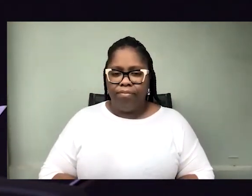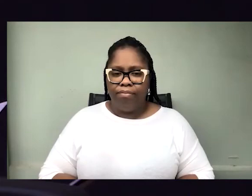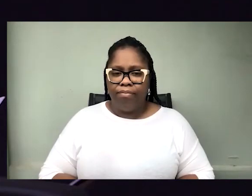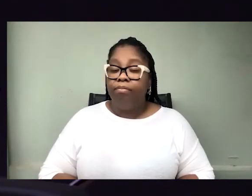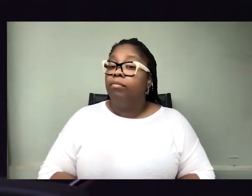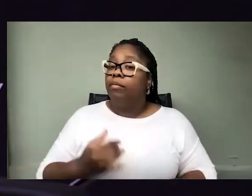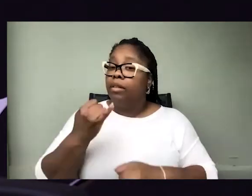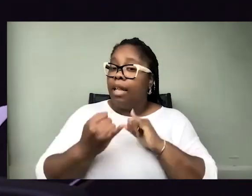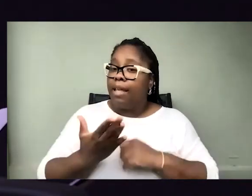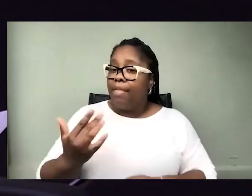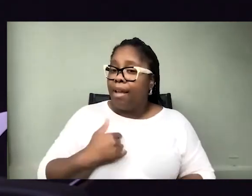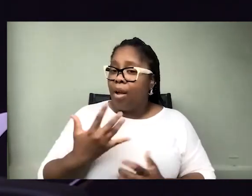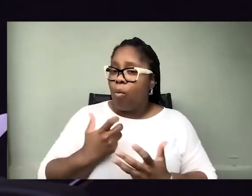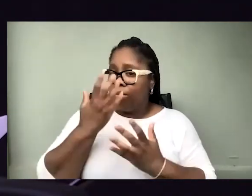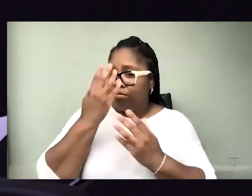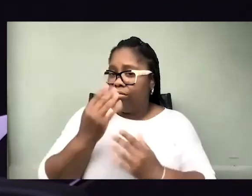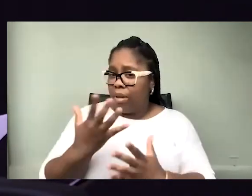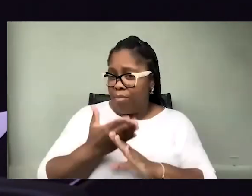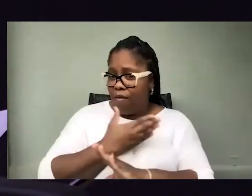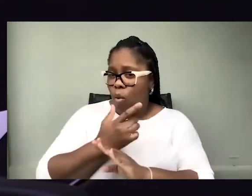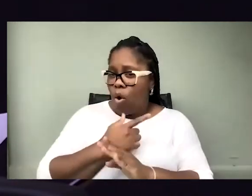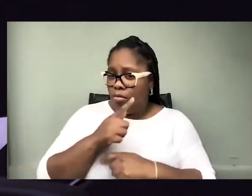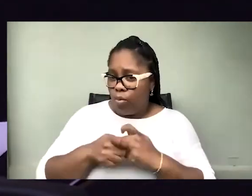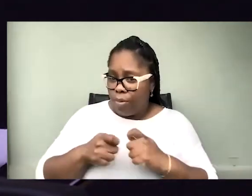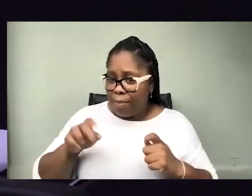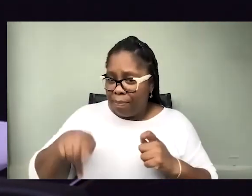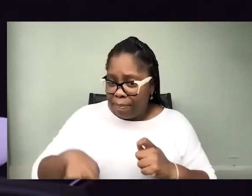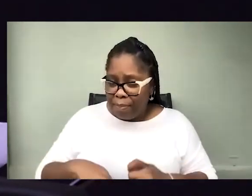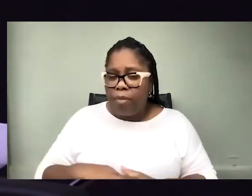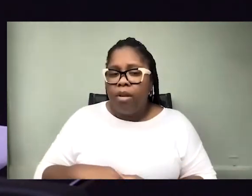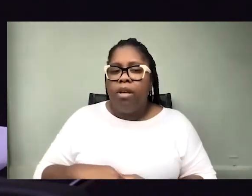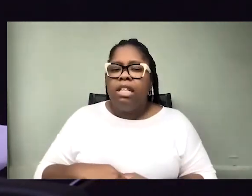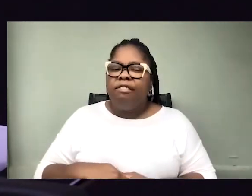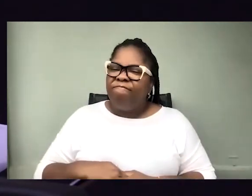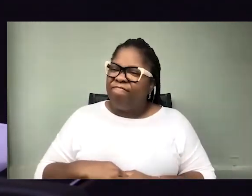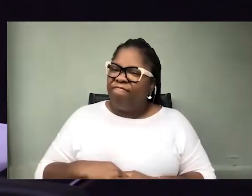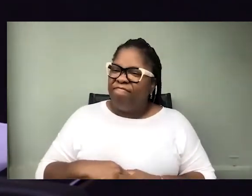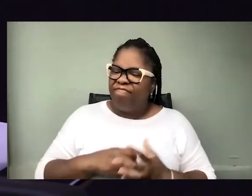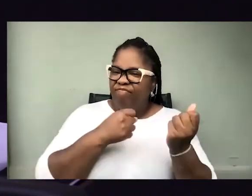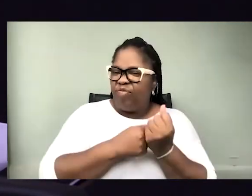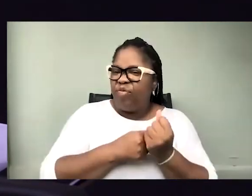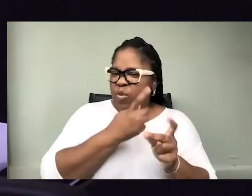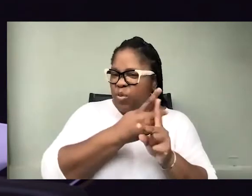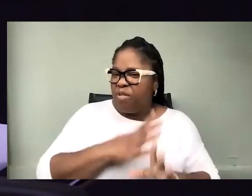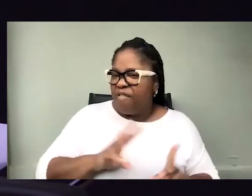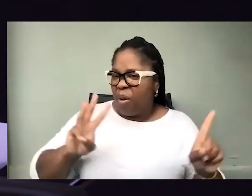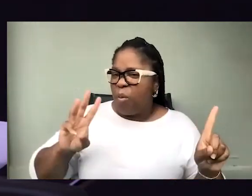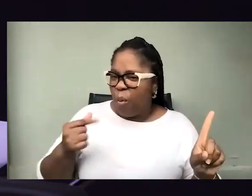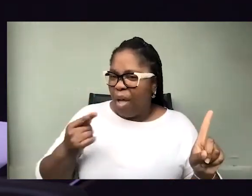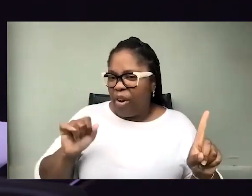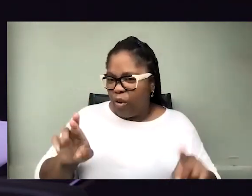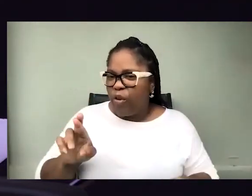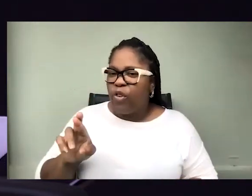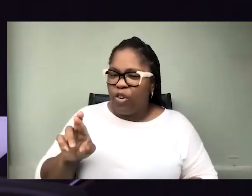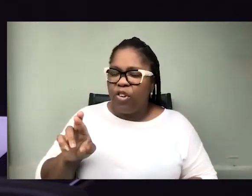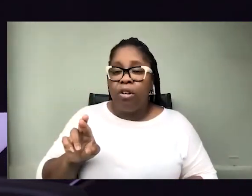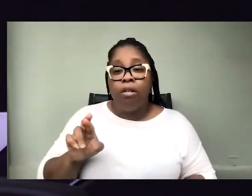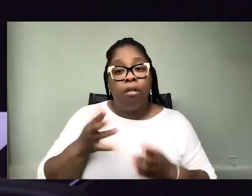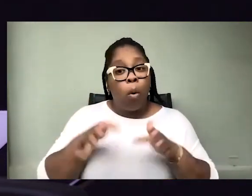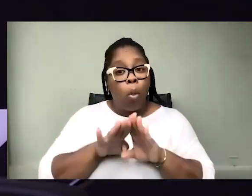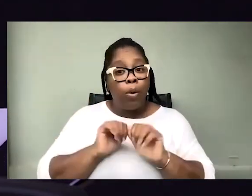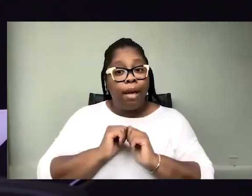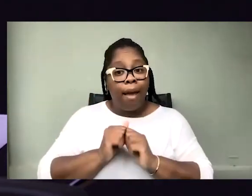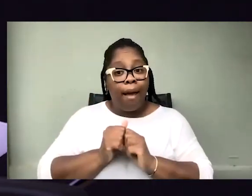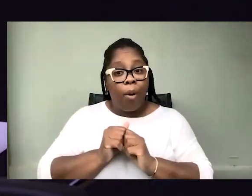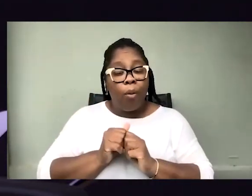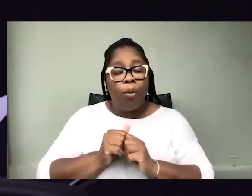The last thing I wanted to say in closing is sort of what Supervisor Wagner touched on. I'll close by saying